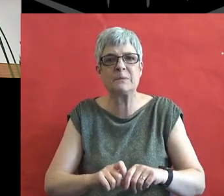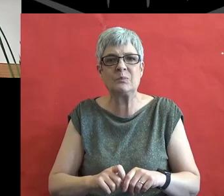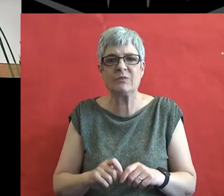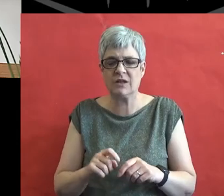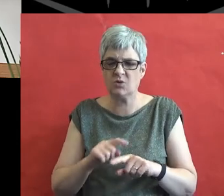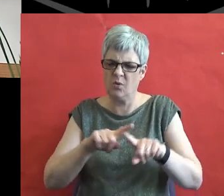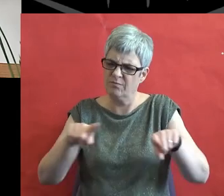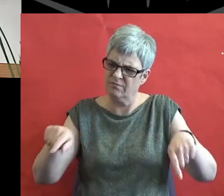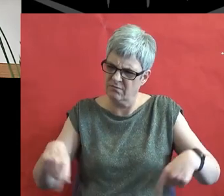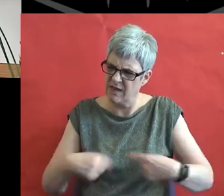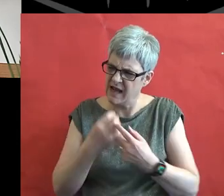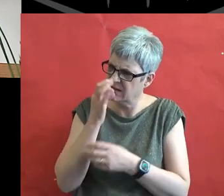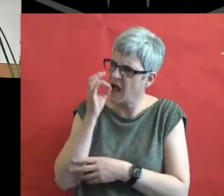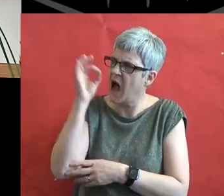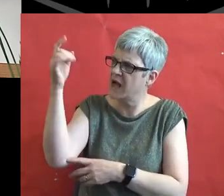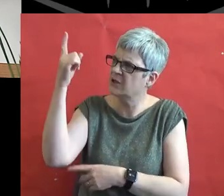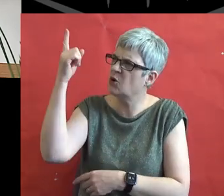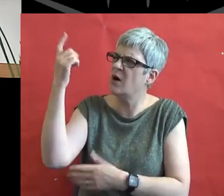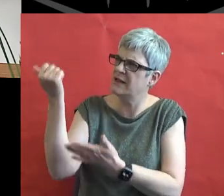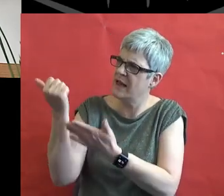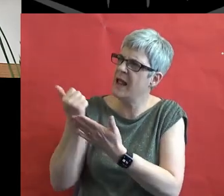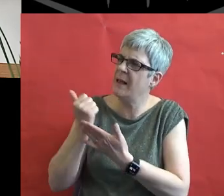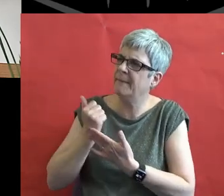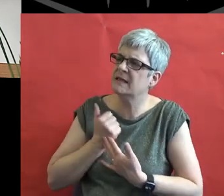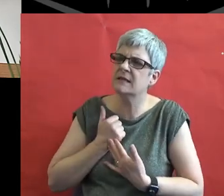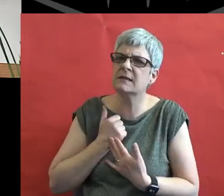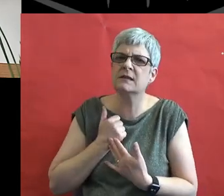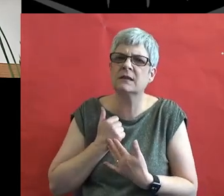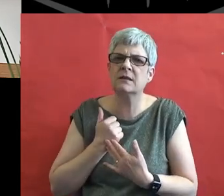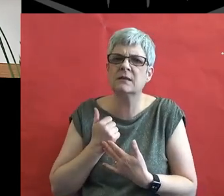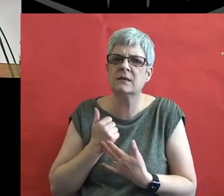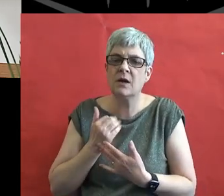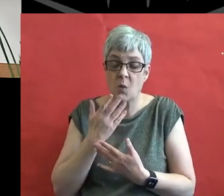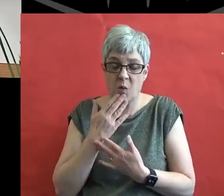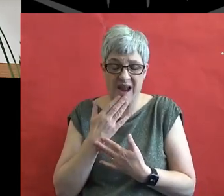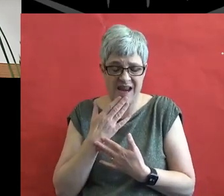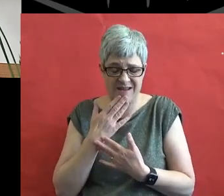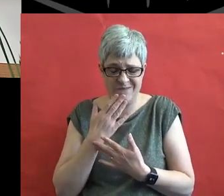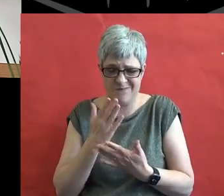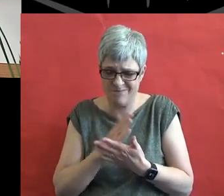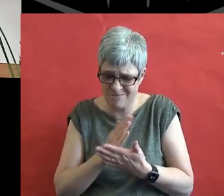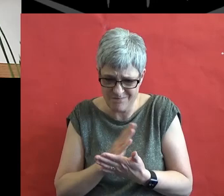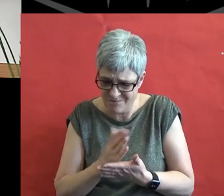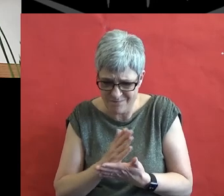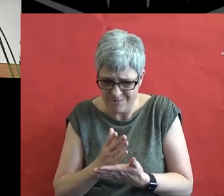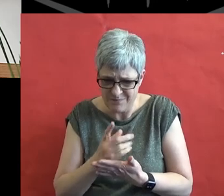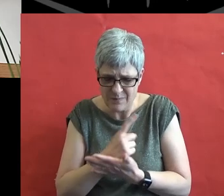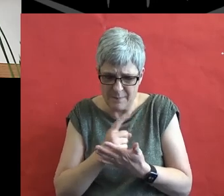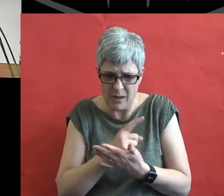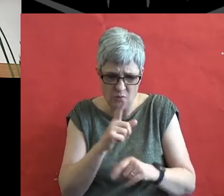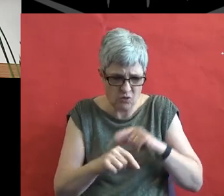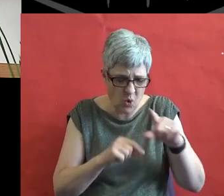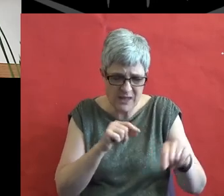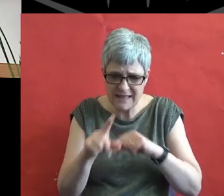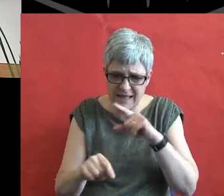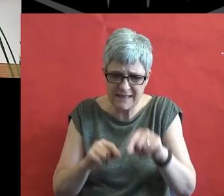And so let us ask God to help us when we're torn between different